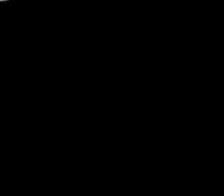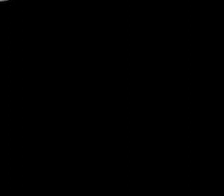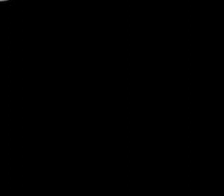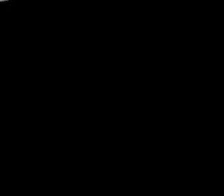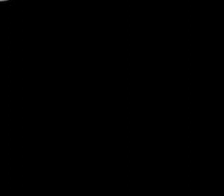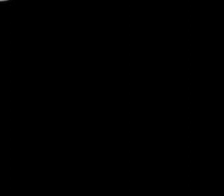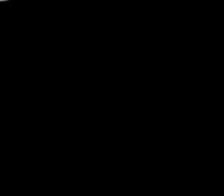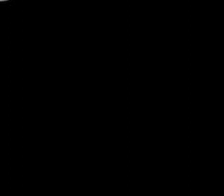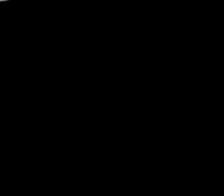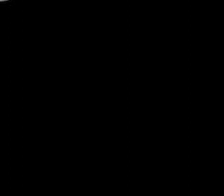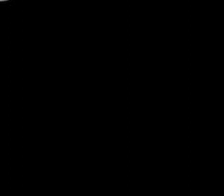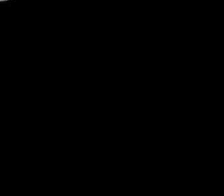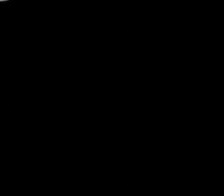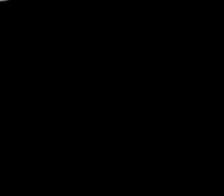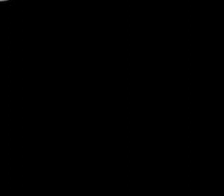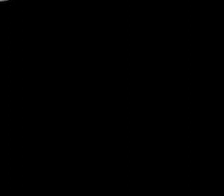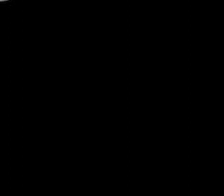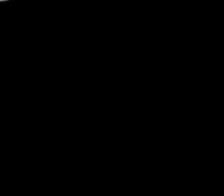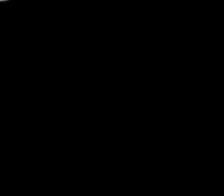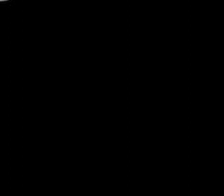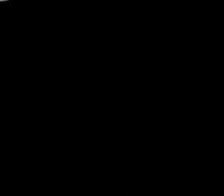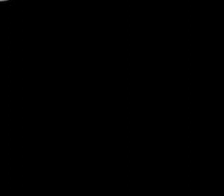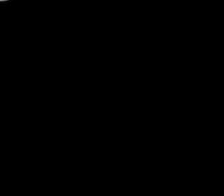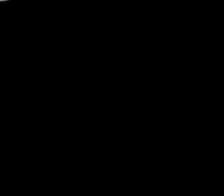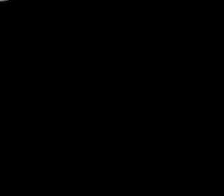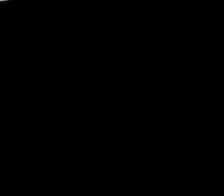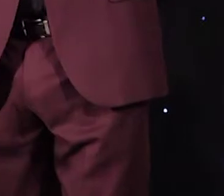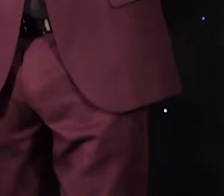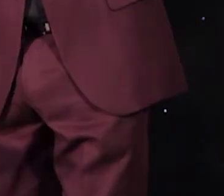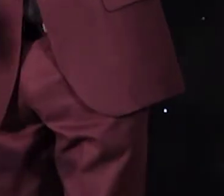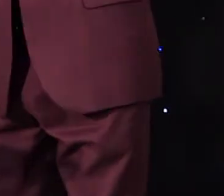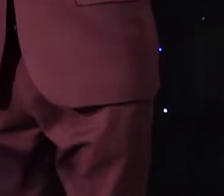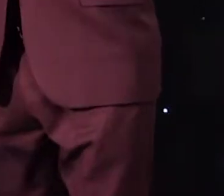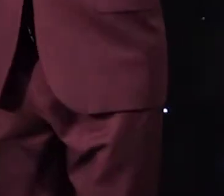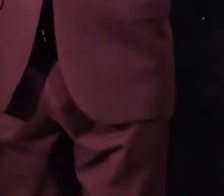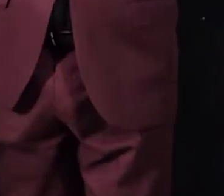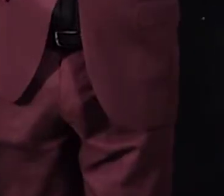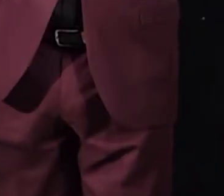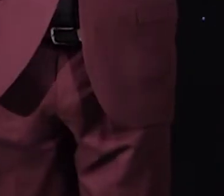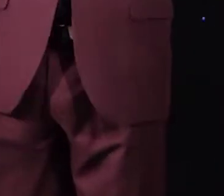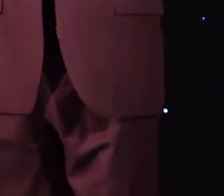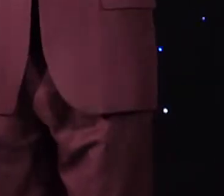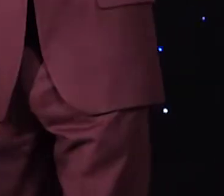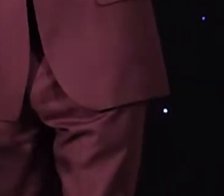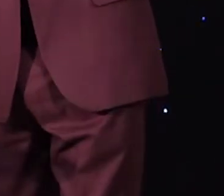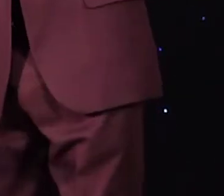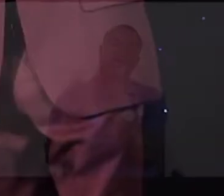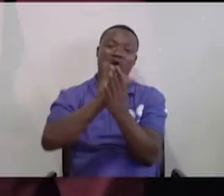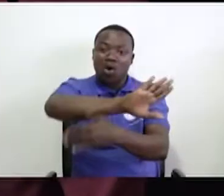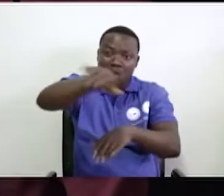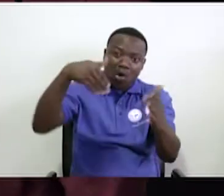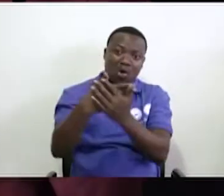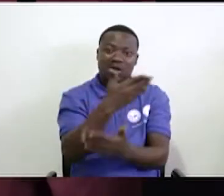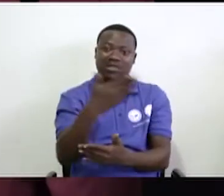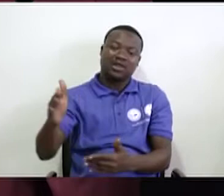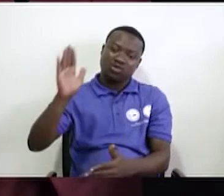that, my friends, potentially everything is yours. It is the upper chance. Adina. All things